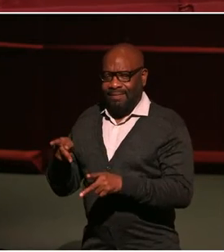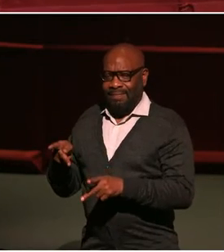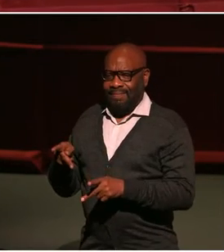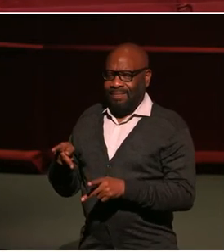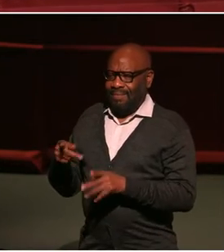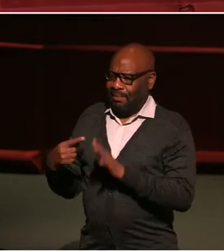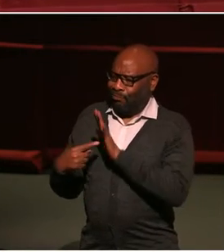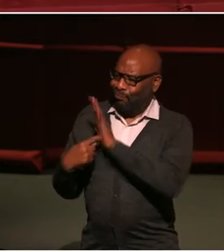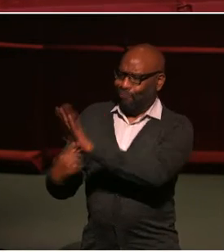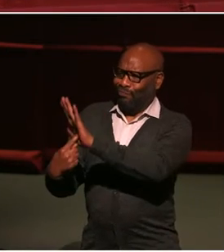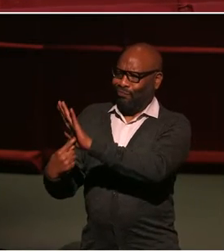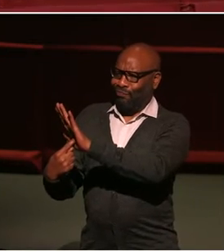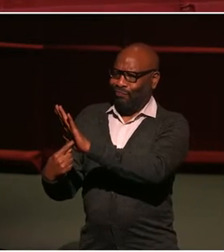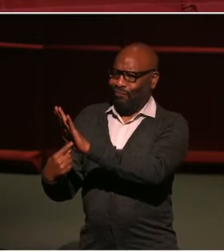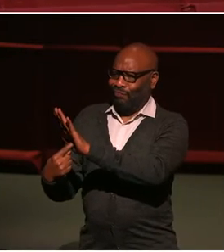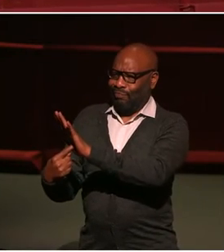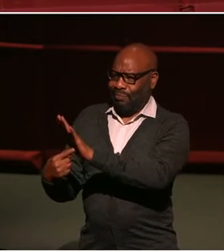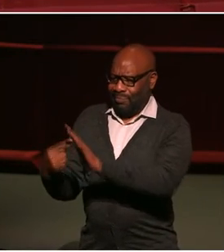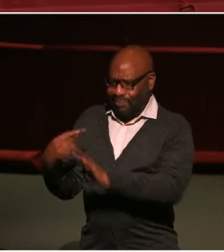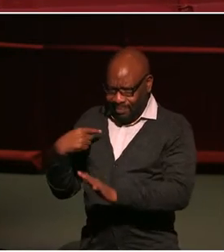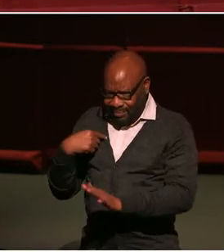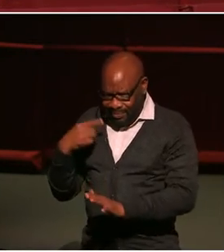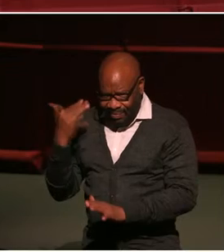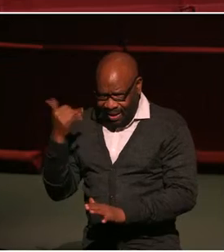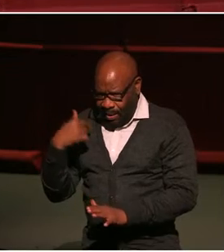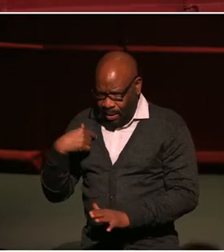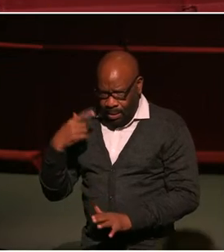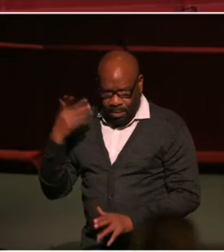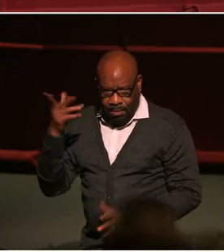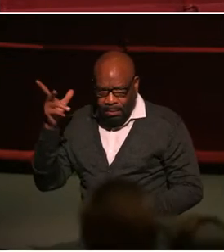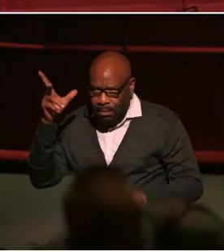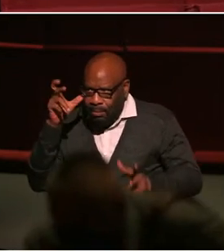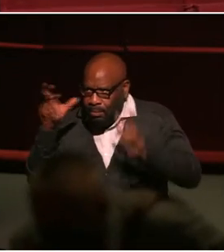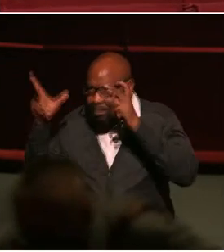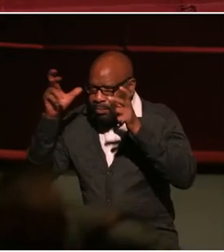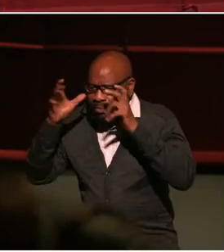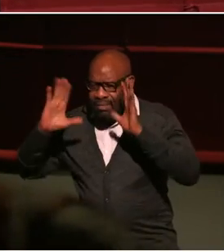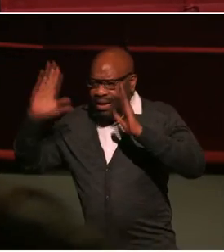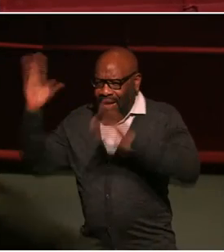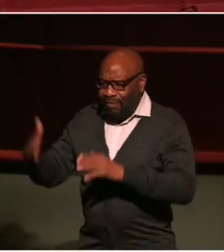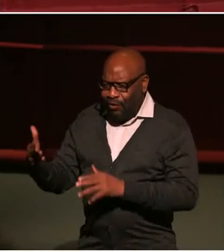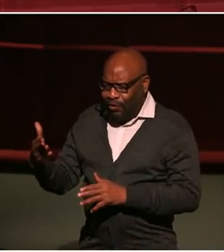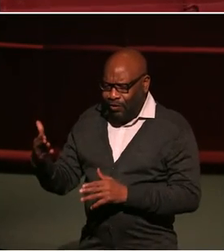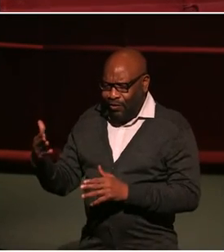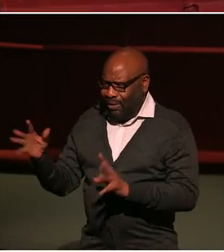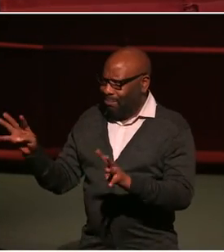Because we have never been heard in that way before.